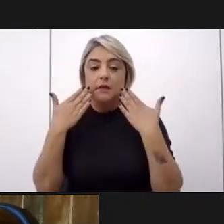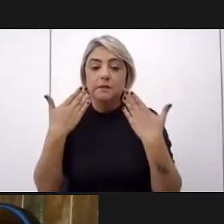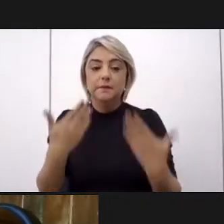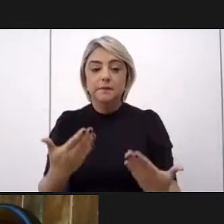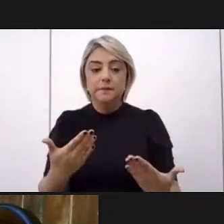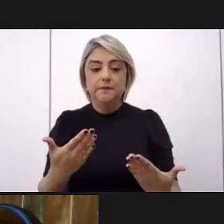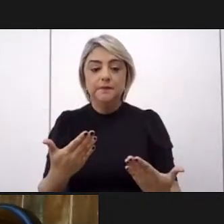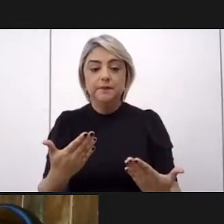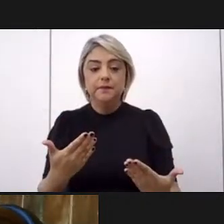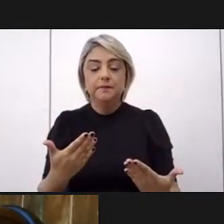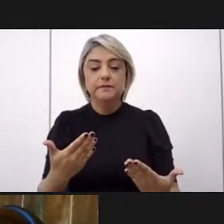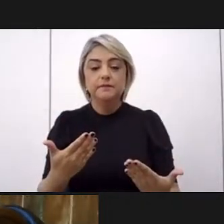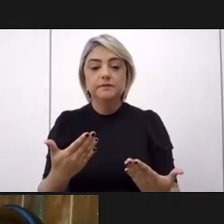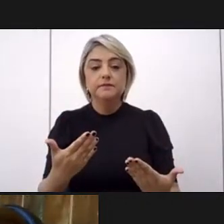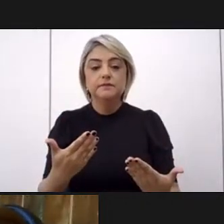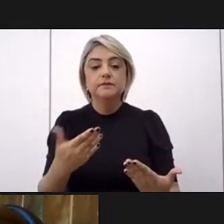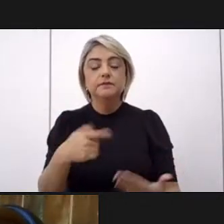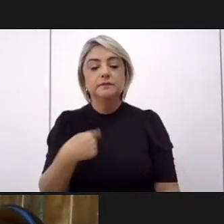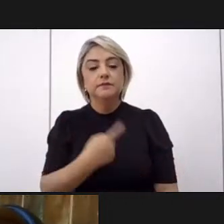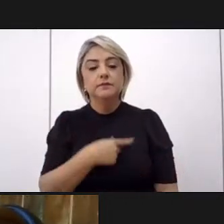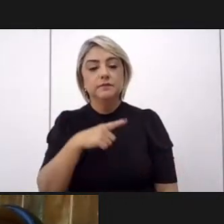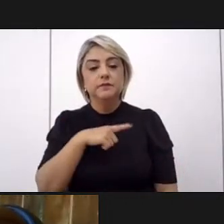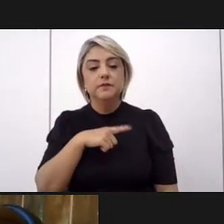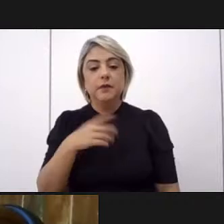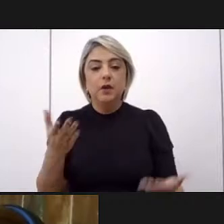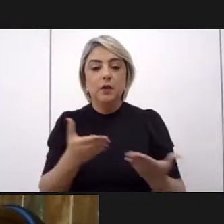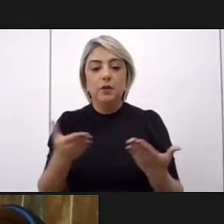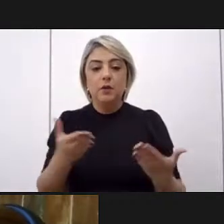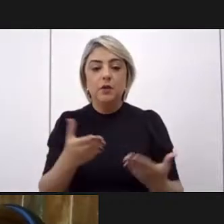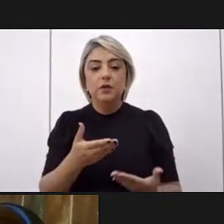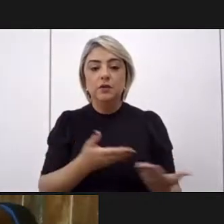have today. Osmany, it's on you.